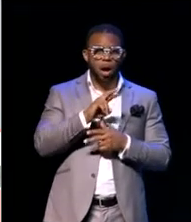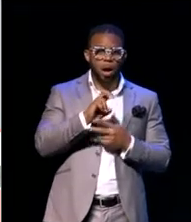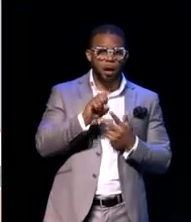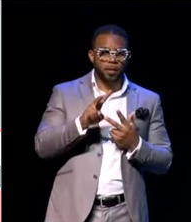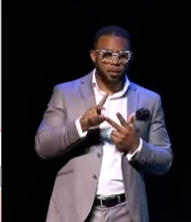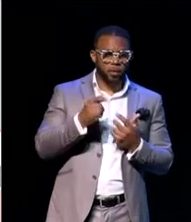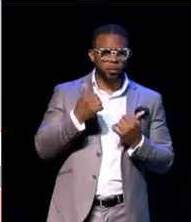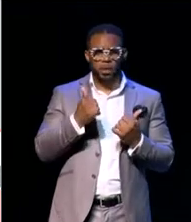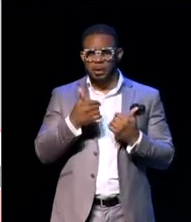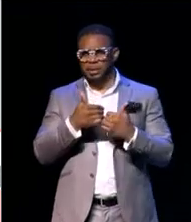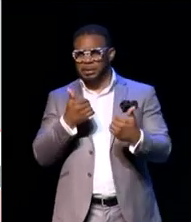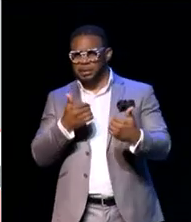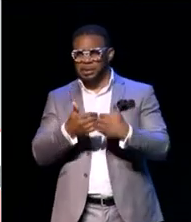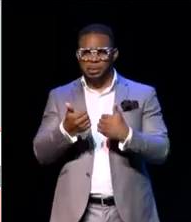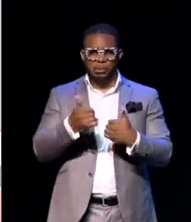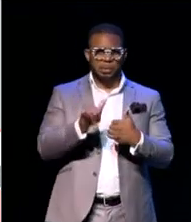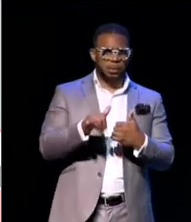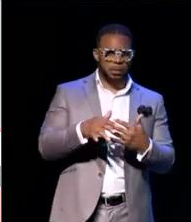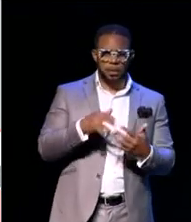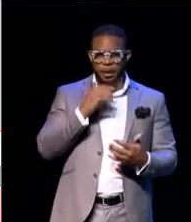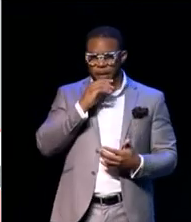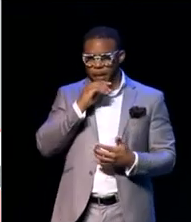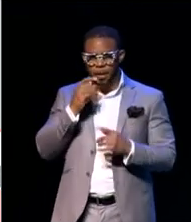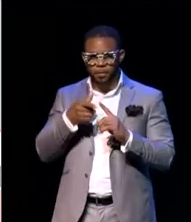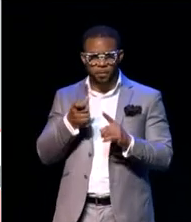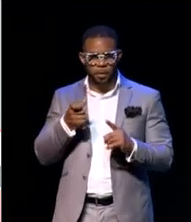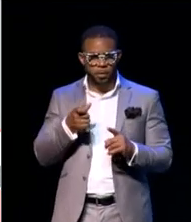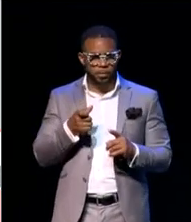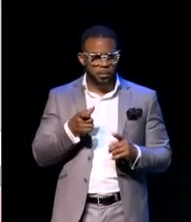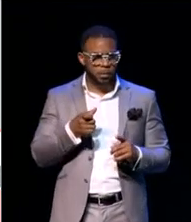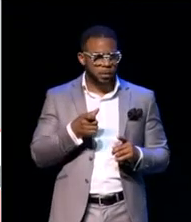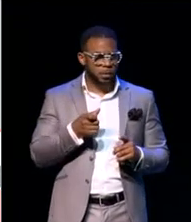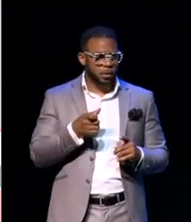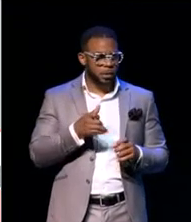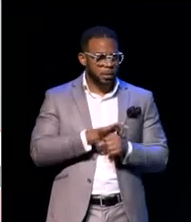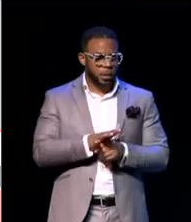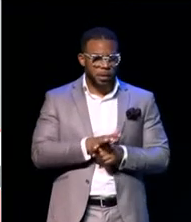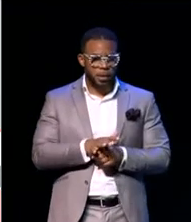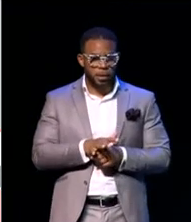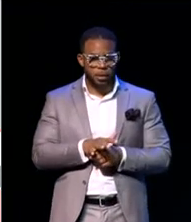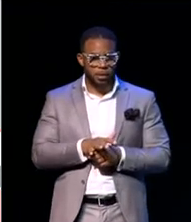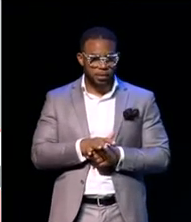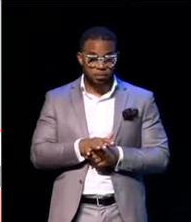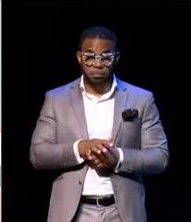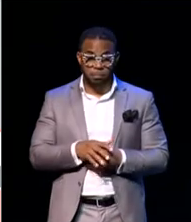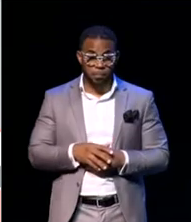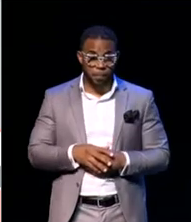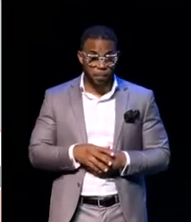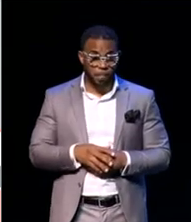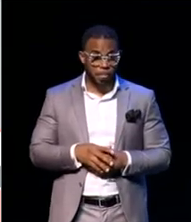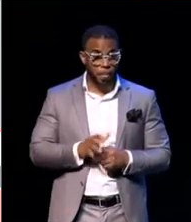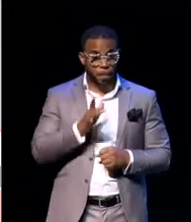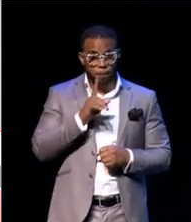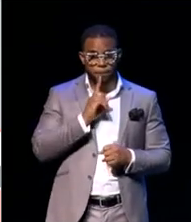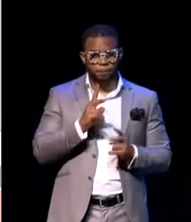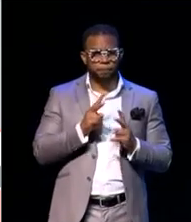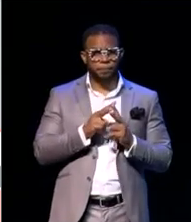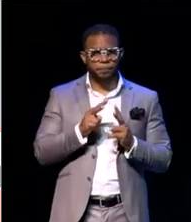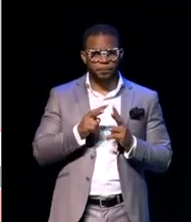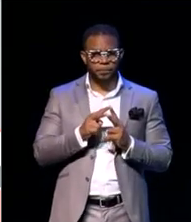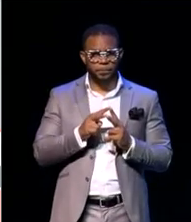and you're trying to separate that out now from the pandemic virus. It's going to be